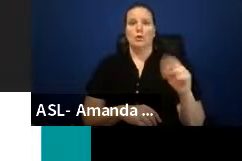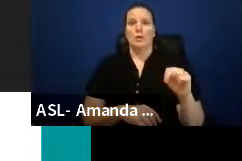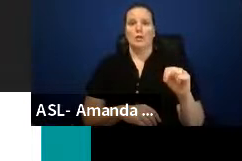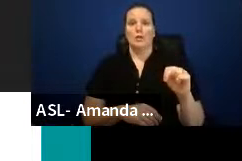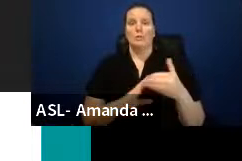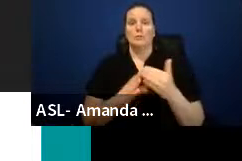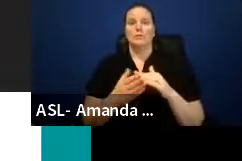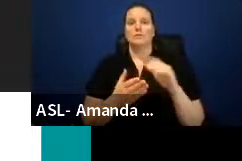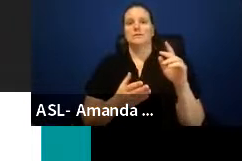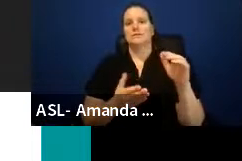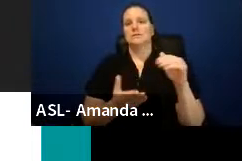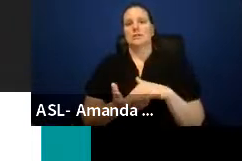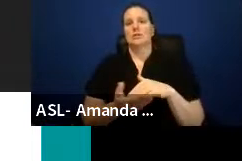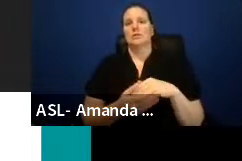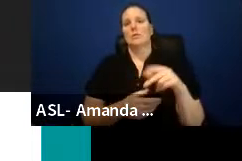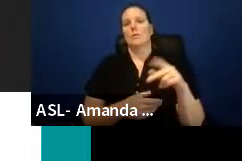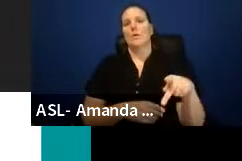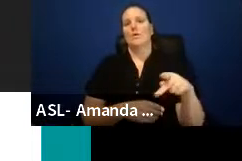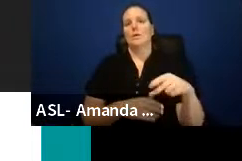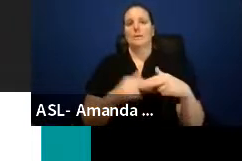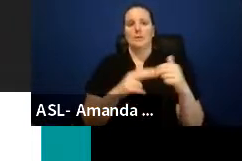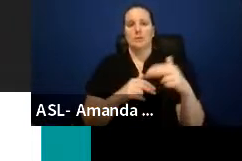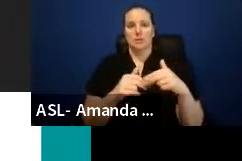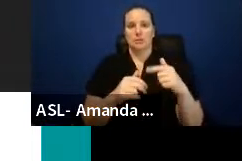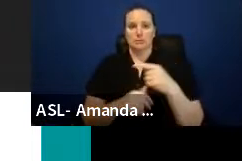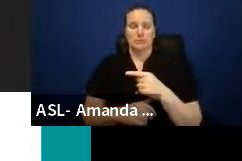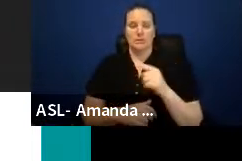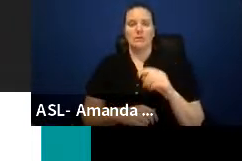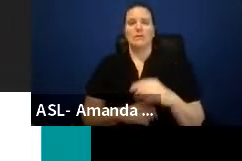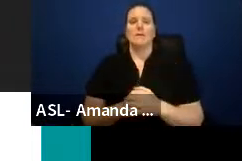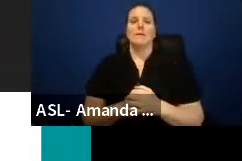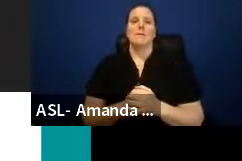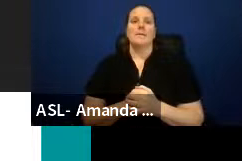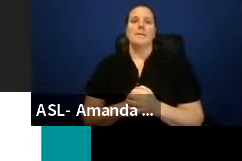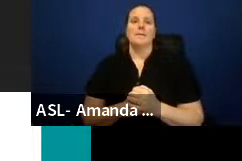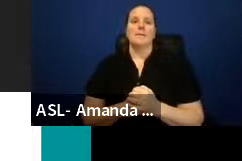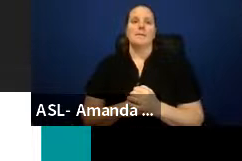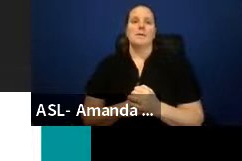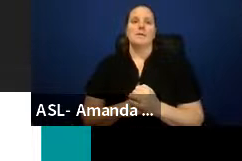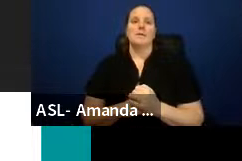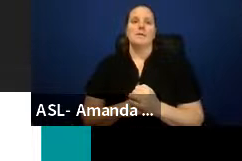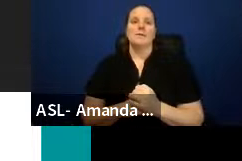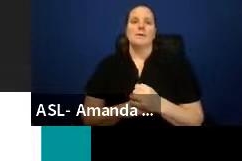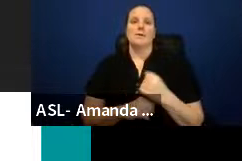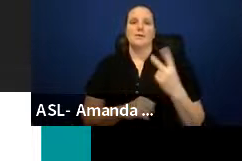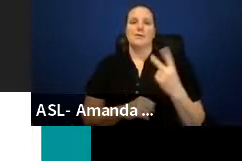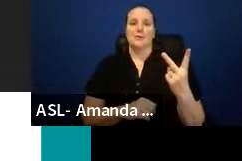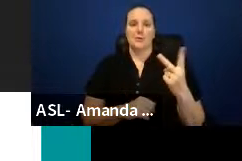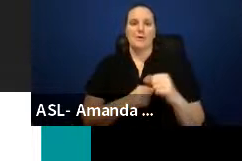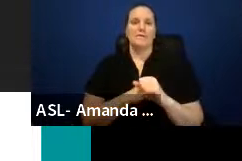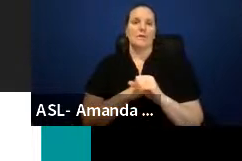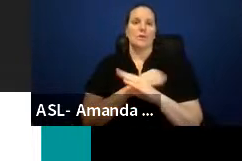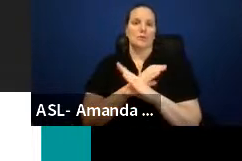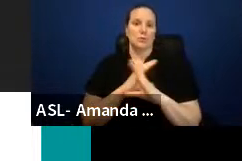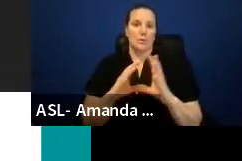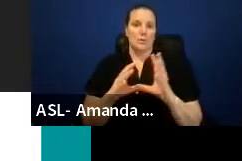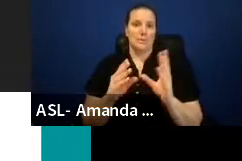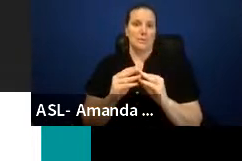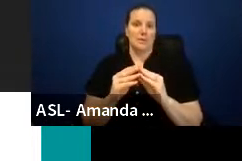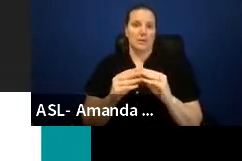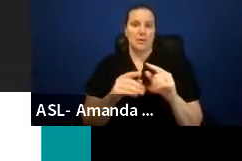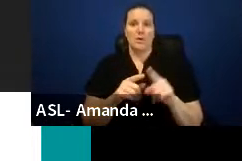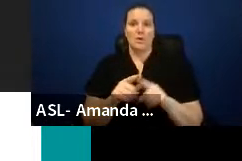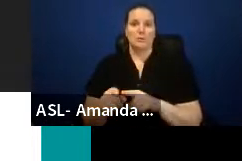and the Portland Building. Thank you, Millicent. So we have 2 virtual meetings that will